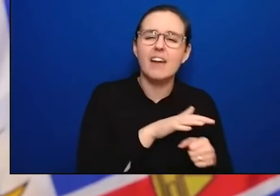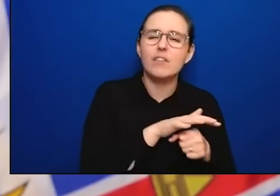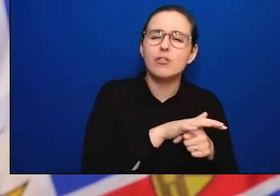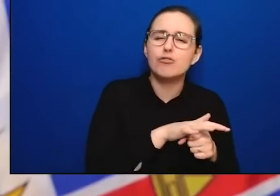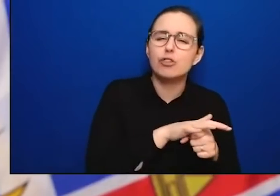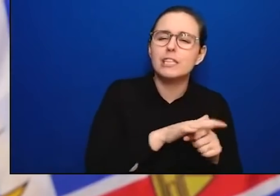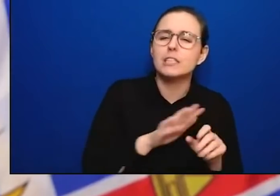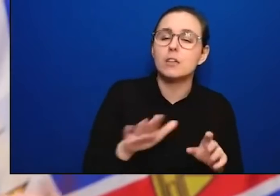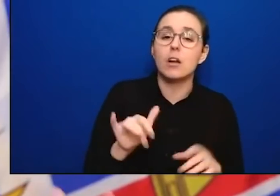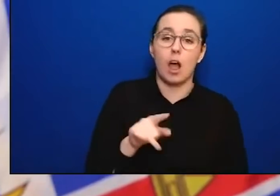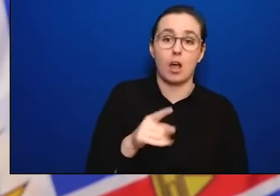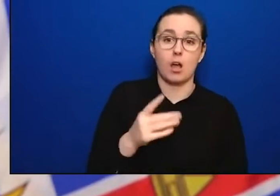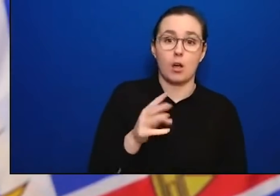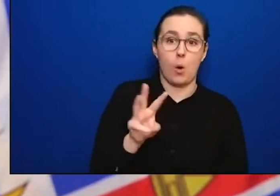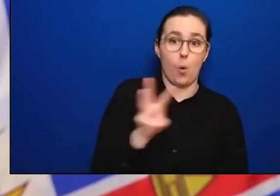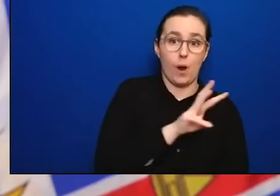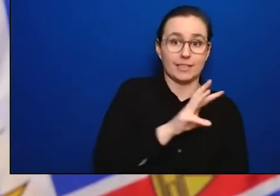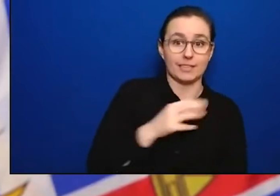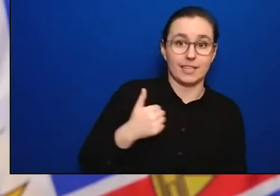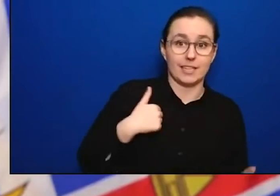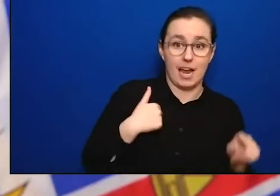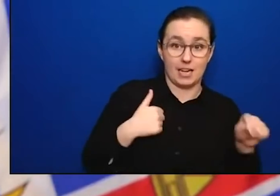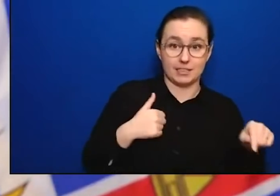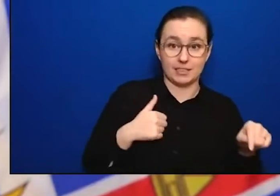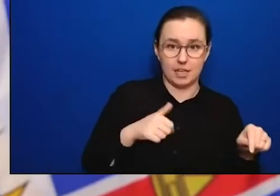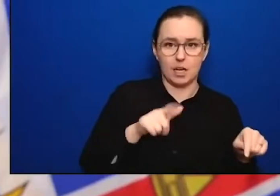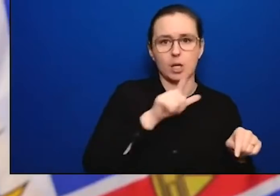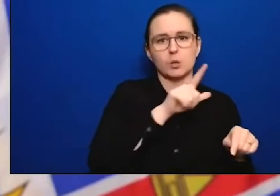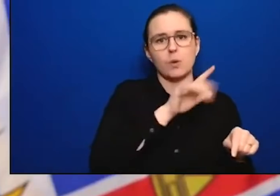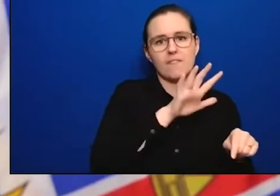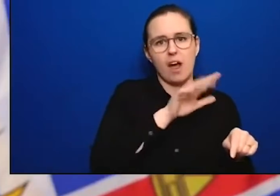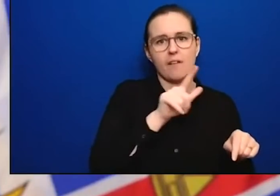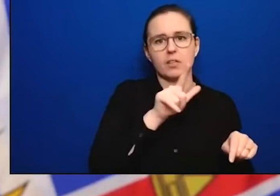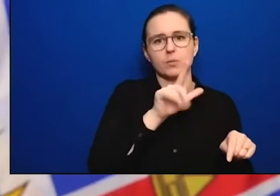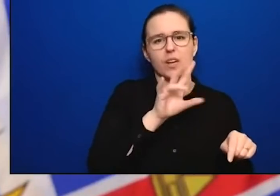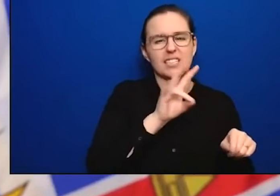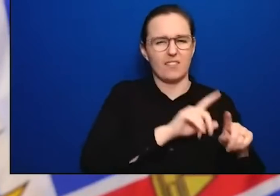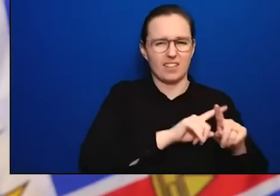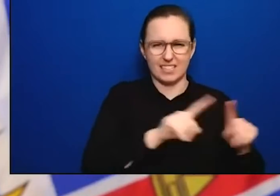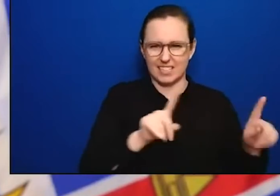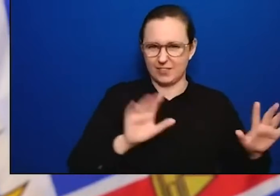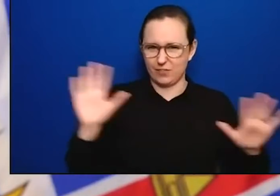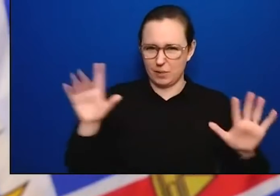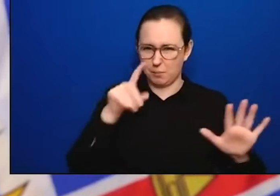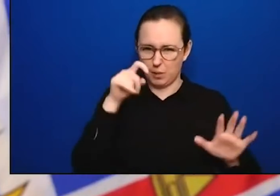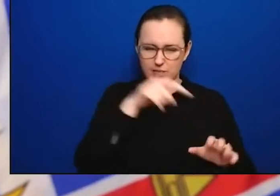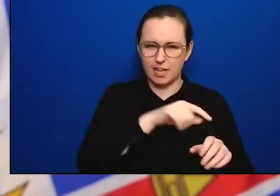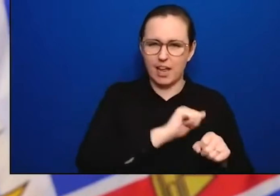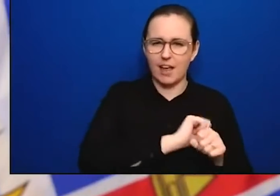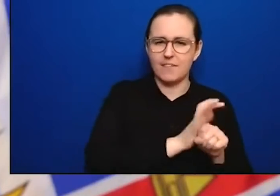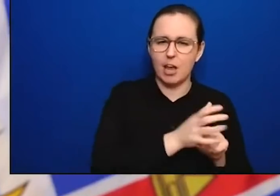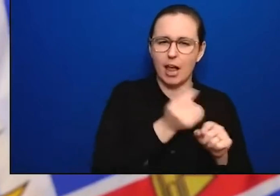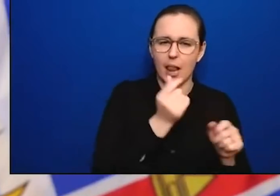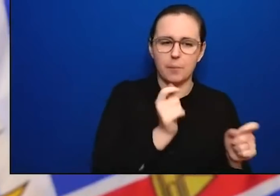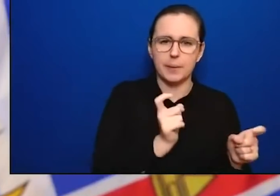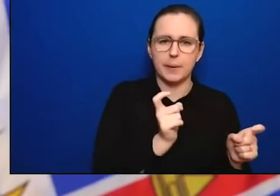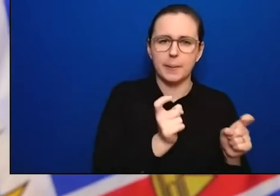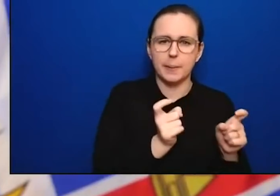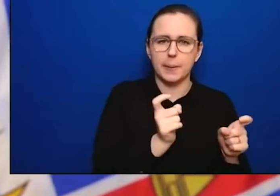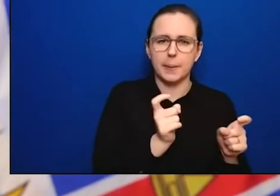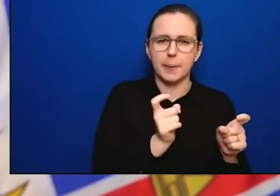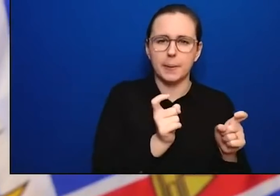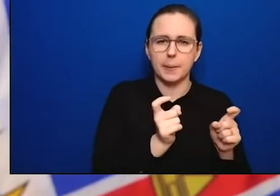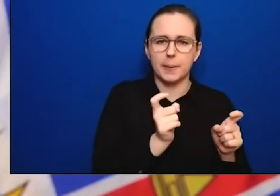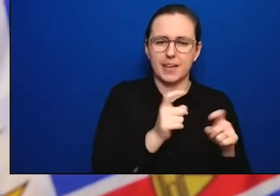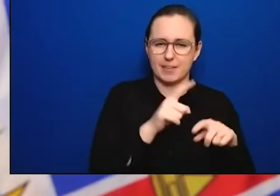had regional ones that were here in Western Canada, 25 and 27, that were different from other places. And that